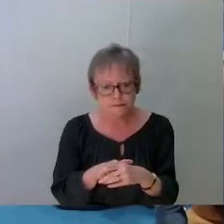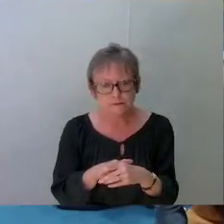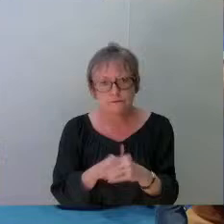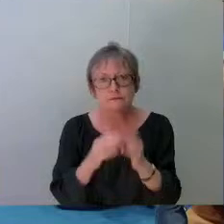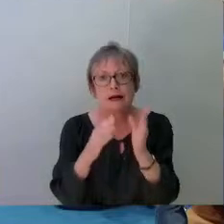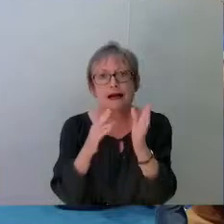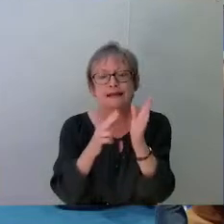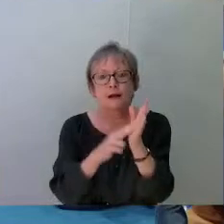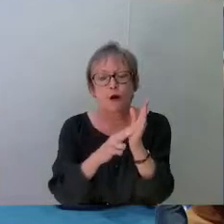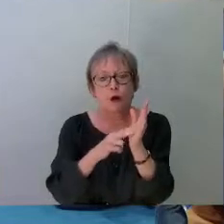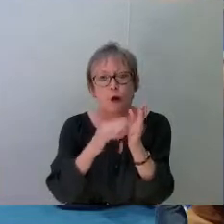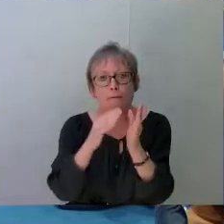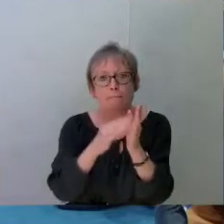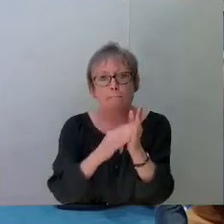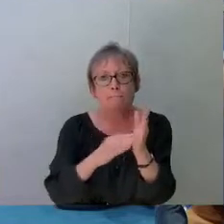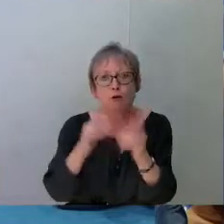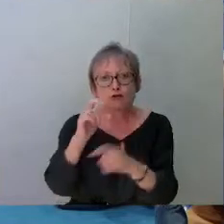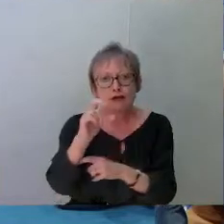Nicole Promchai.